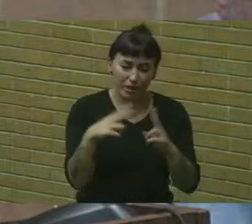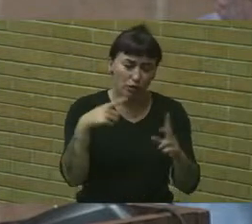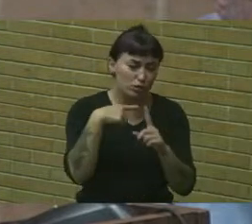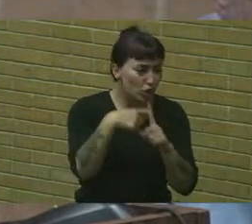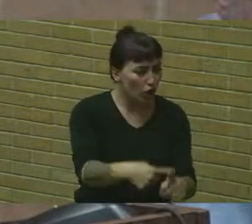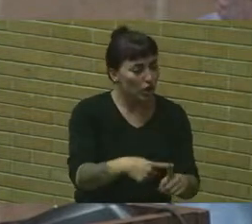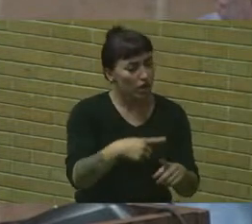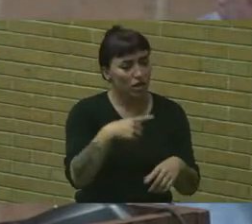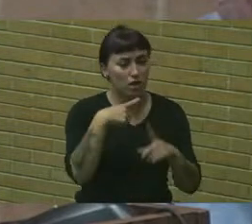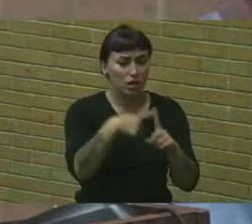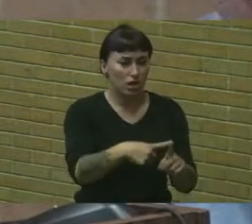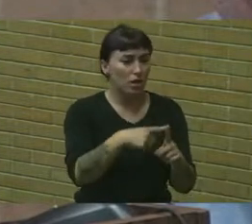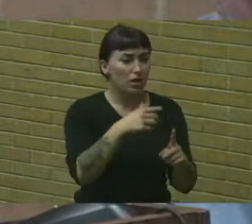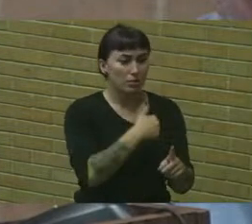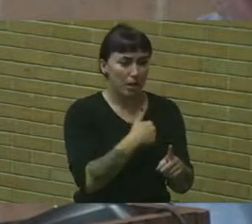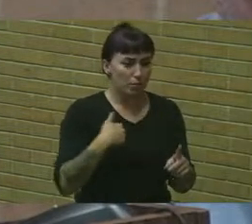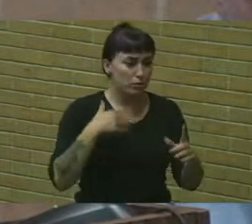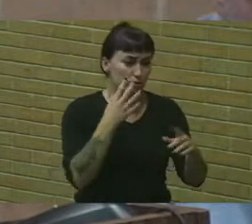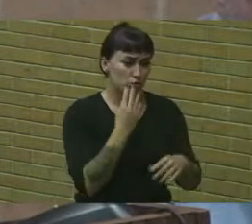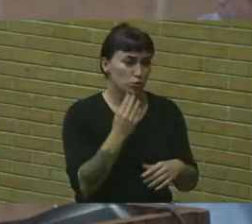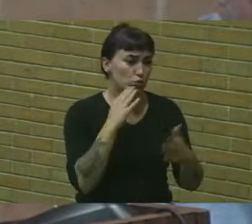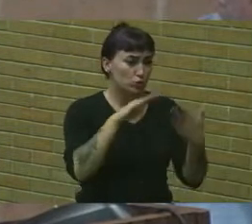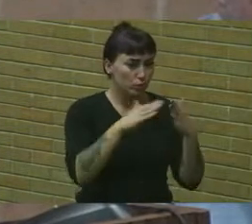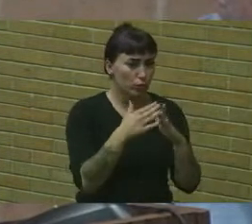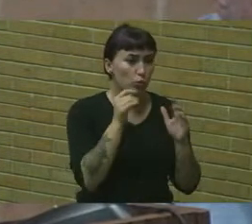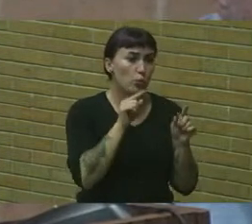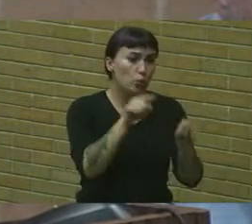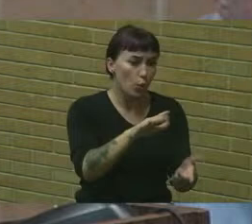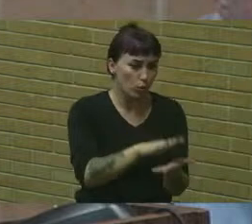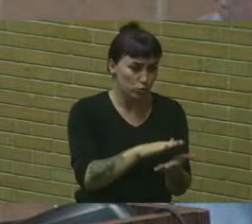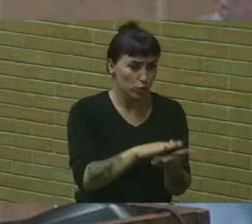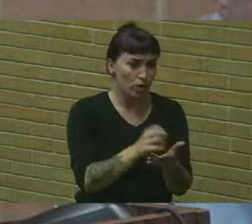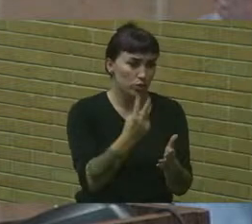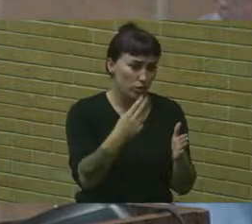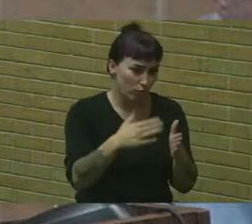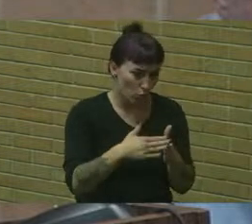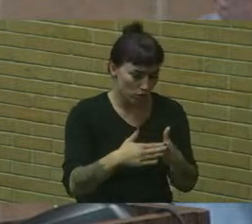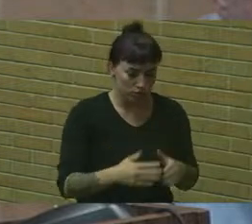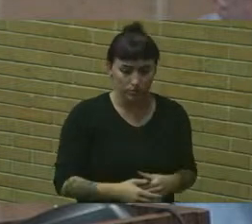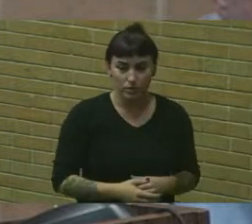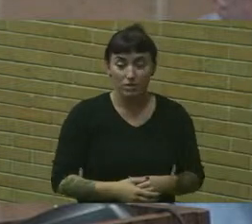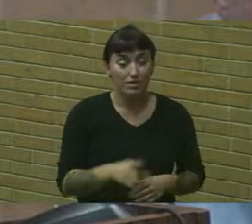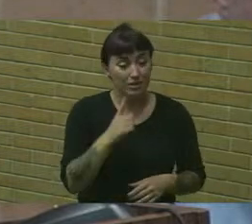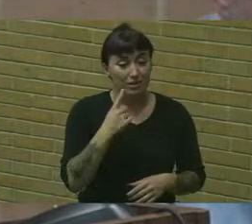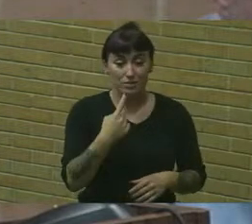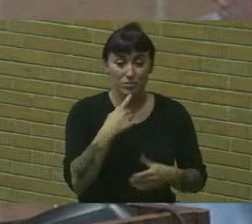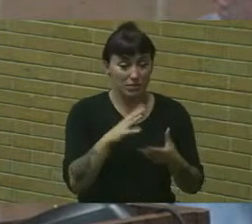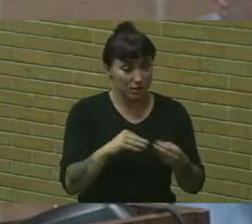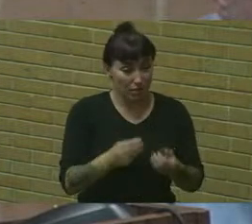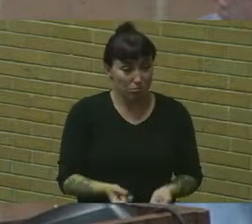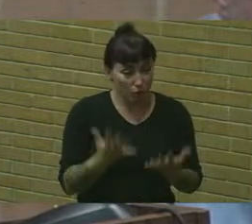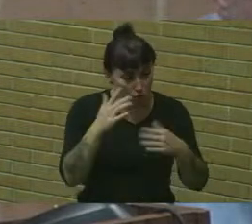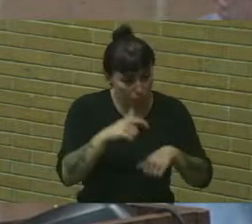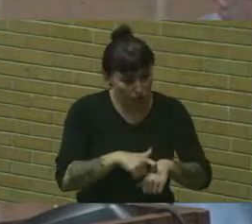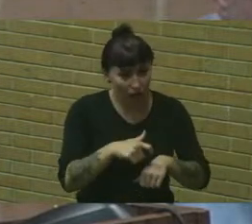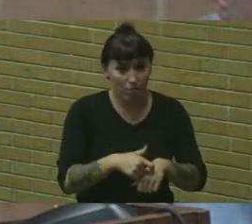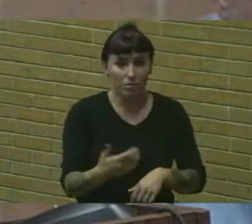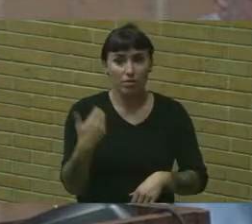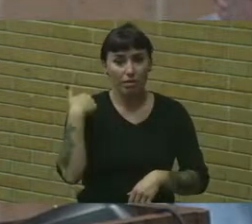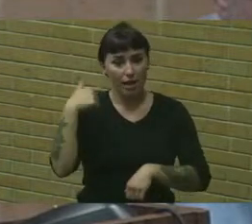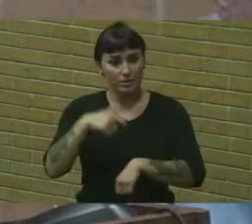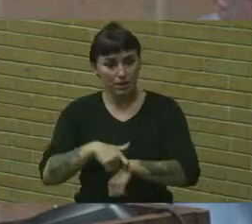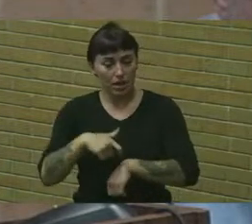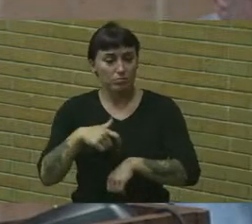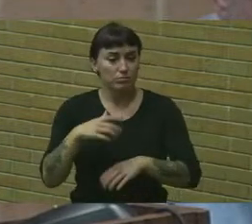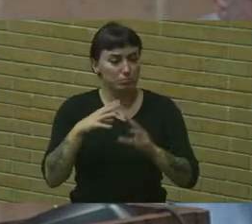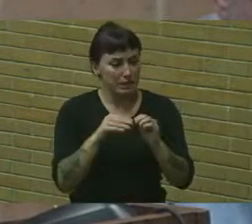They're targeted to the members of the Jewish community who go to school at the 12 Corners. It's been said more than once. It was said that last time that there was a